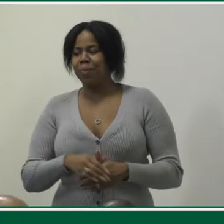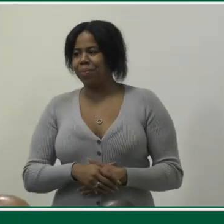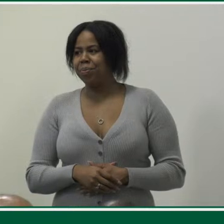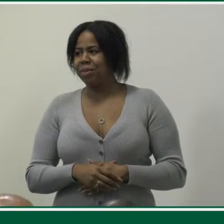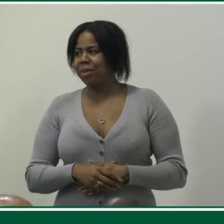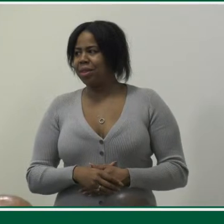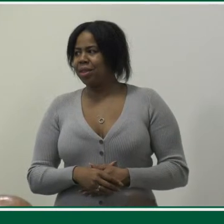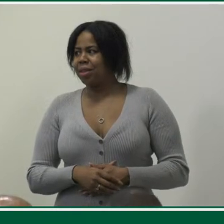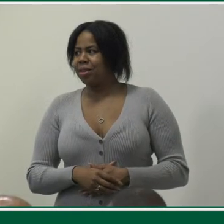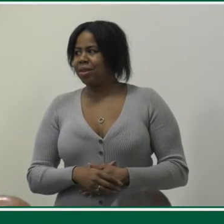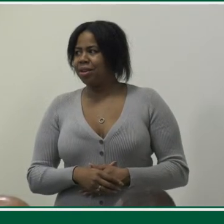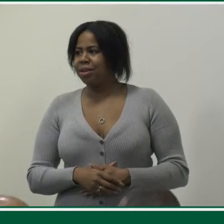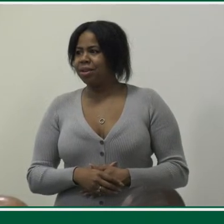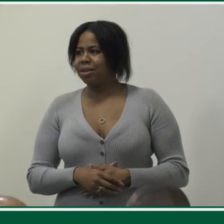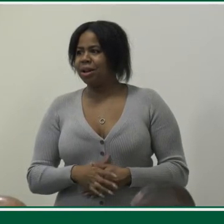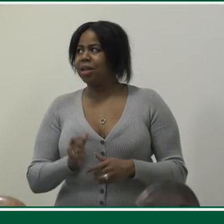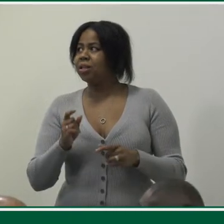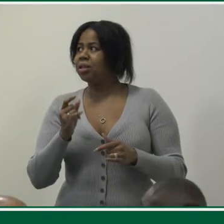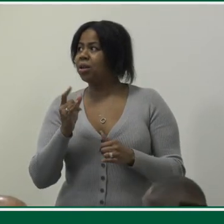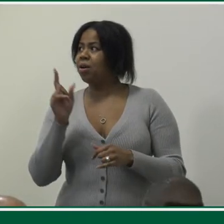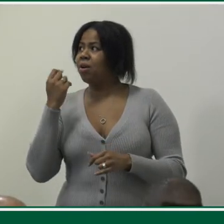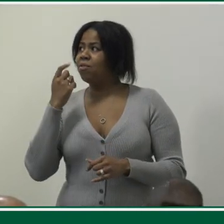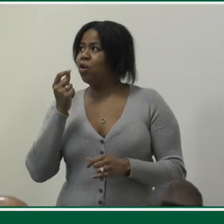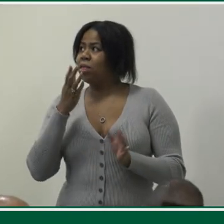In terms of the planned growth,